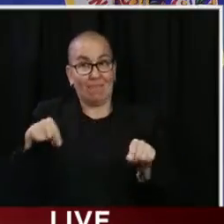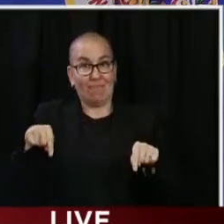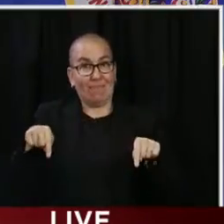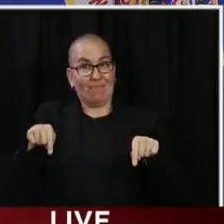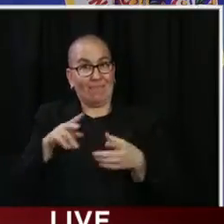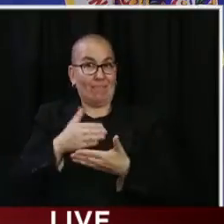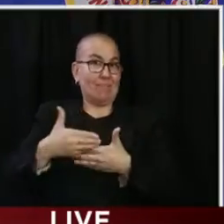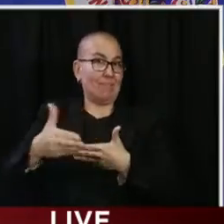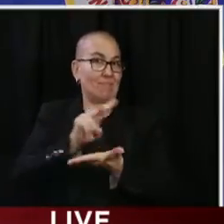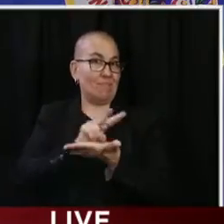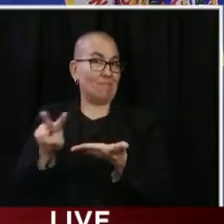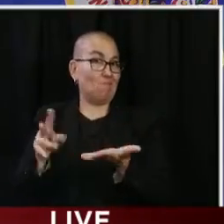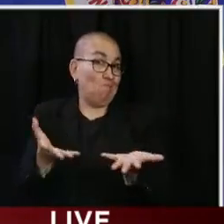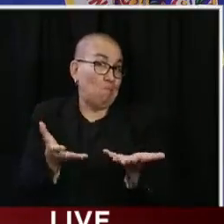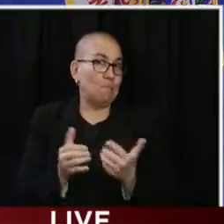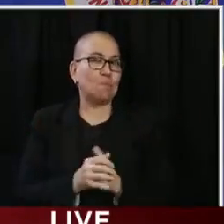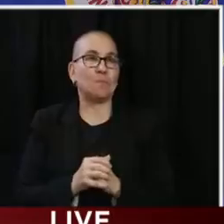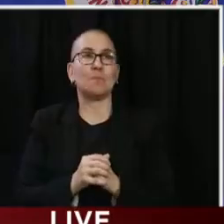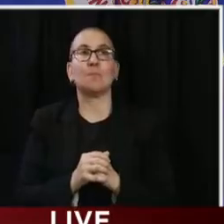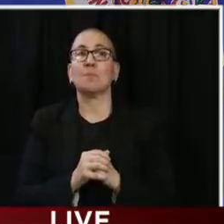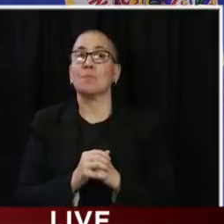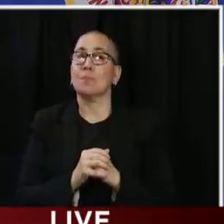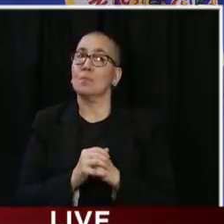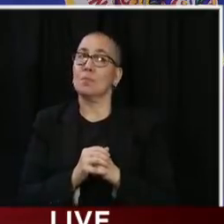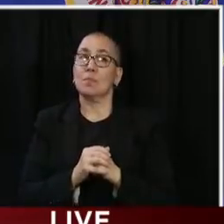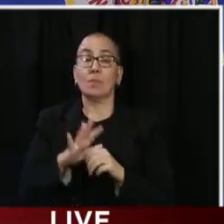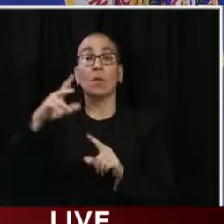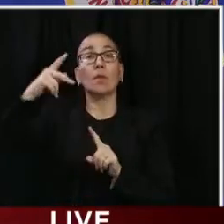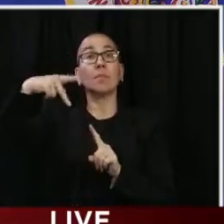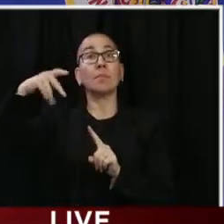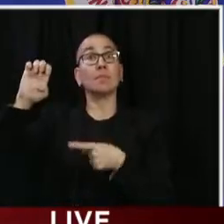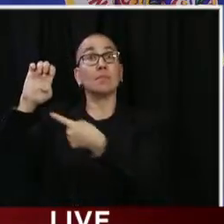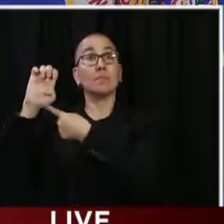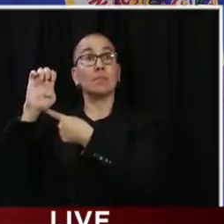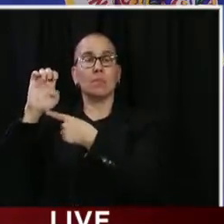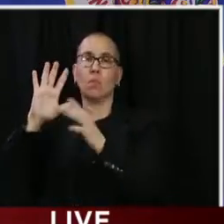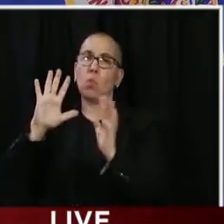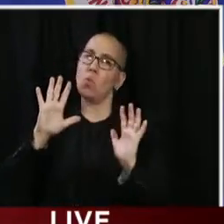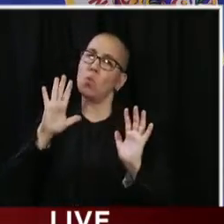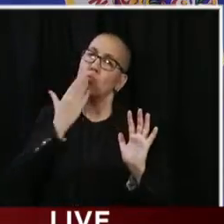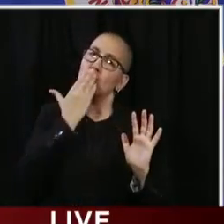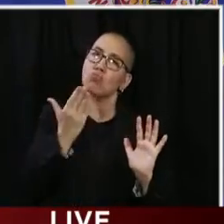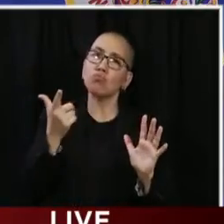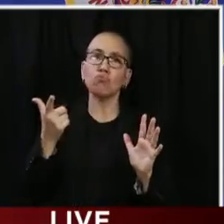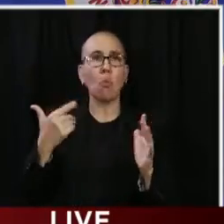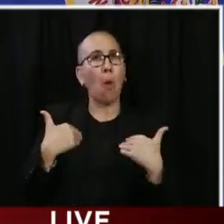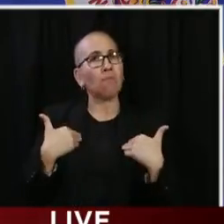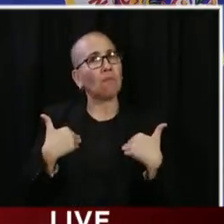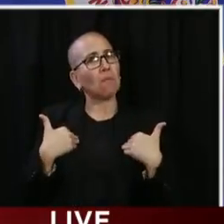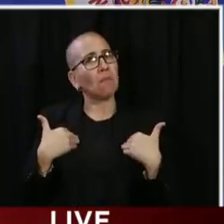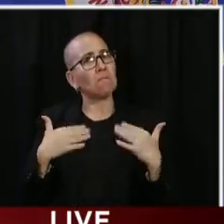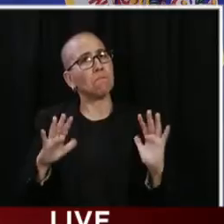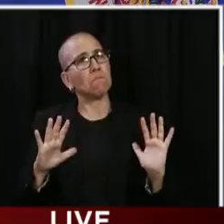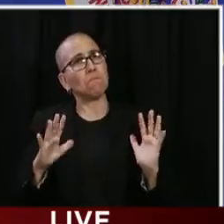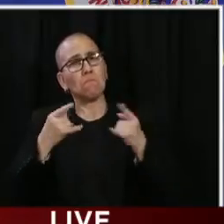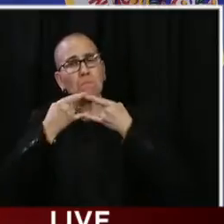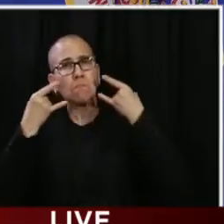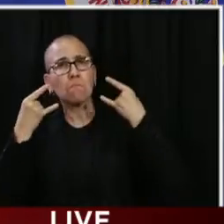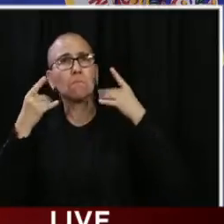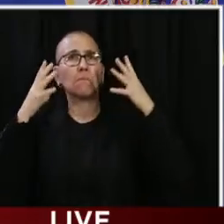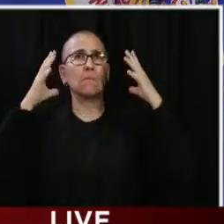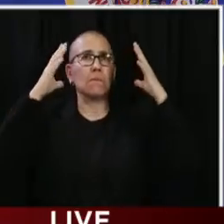contact with people that they're caring for continues to be a challenge. And Commissioner Alice Davis Roberts and her